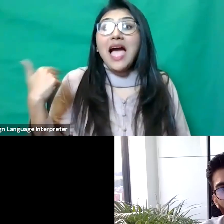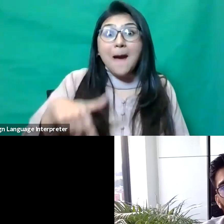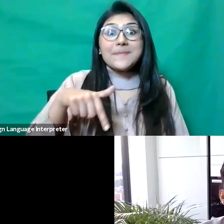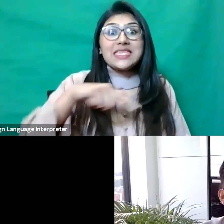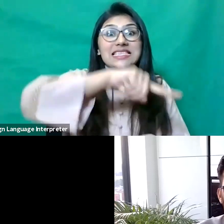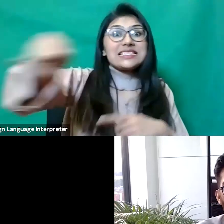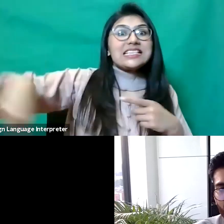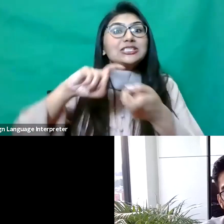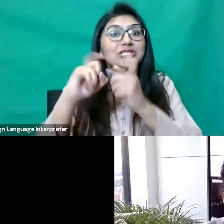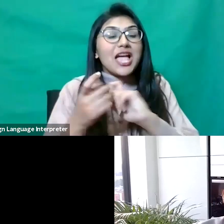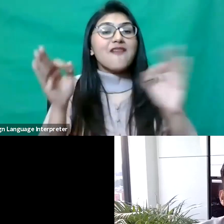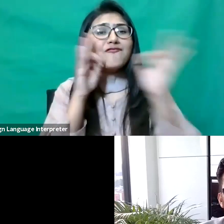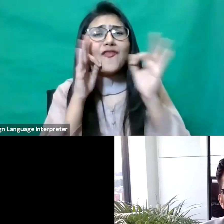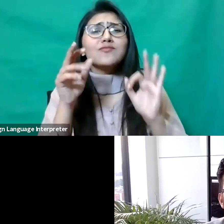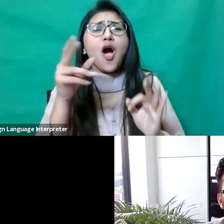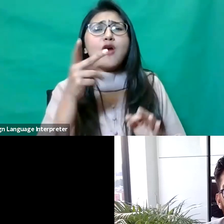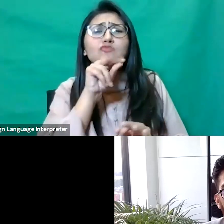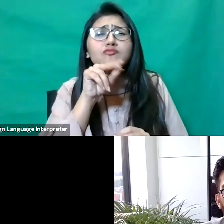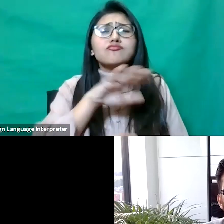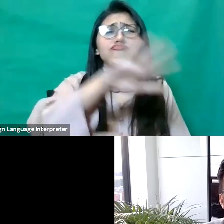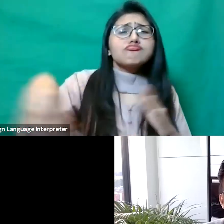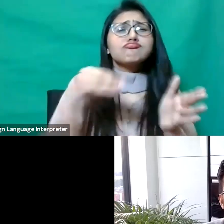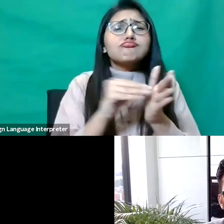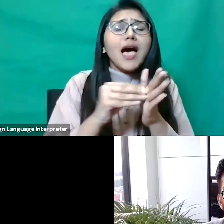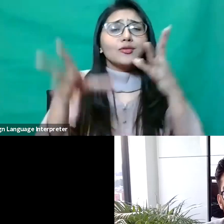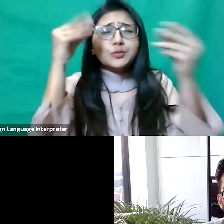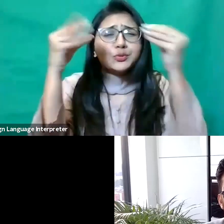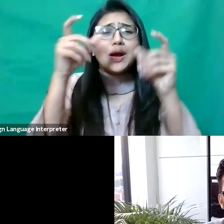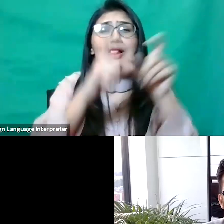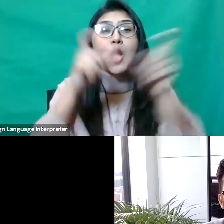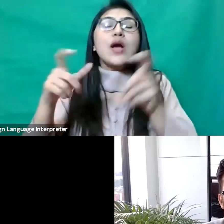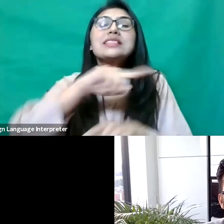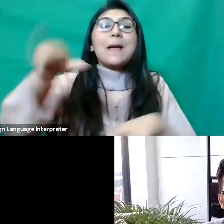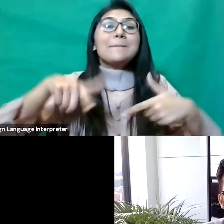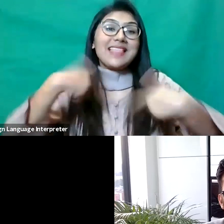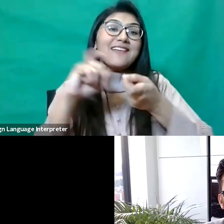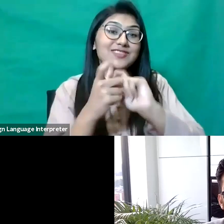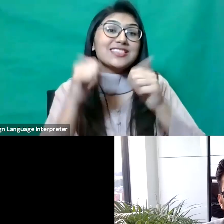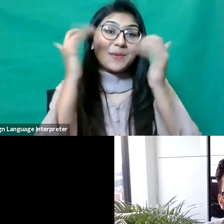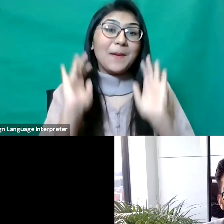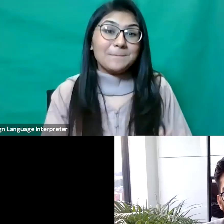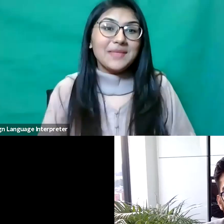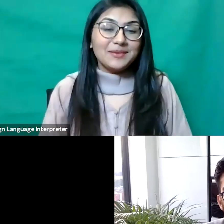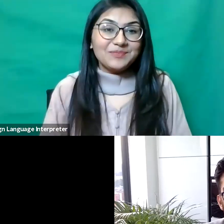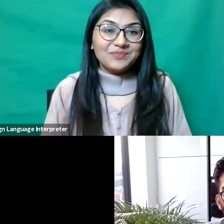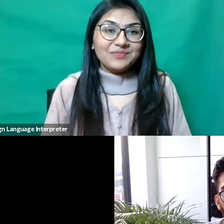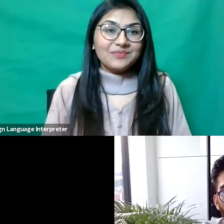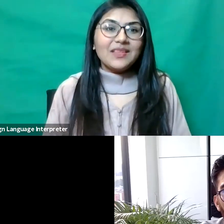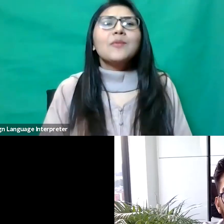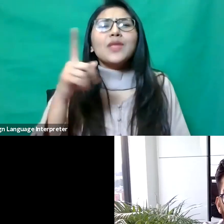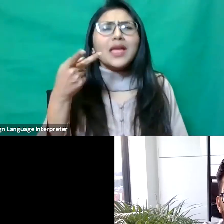now from apart from the 10 years ago. Yeah, no, I totally agree with you. So just moving on a little